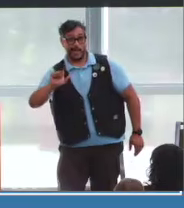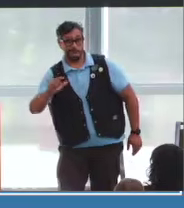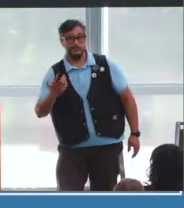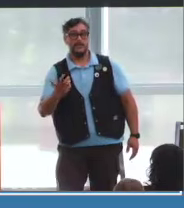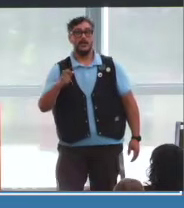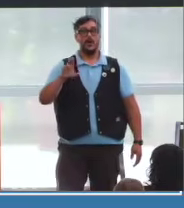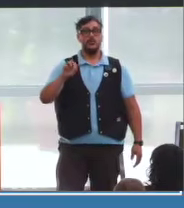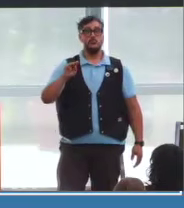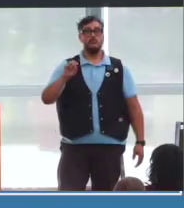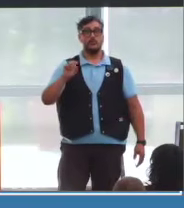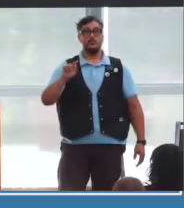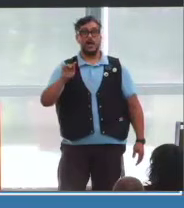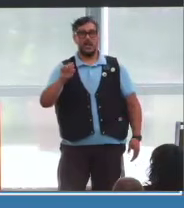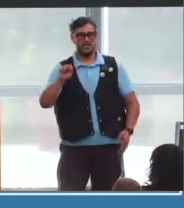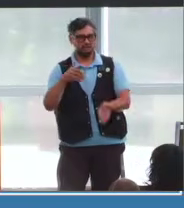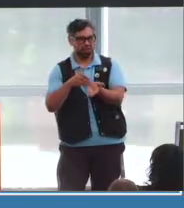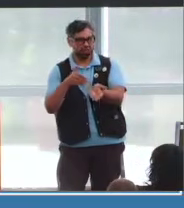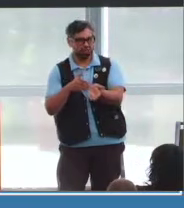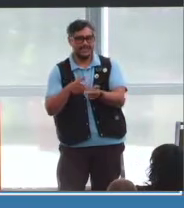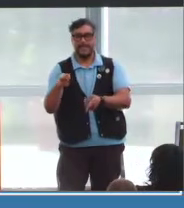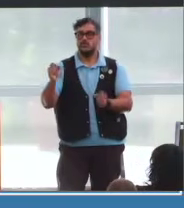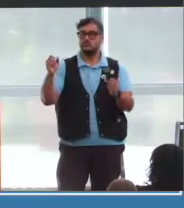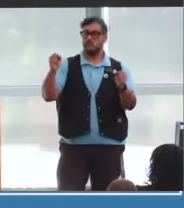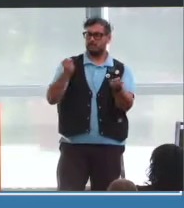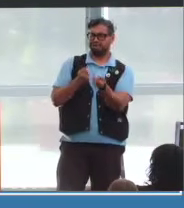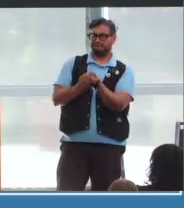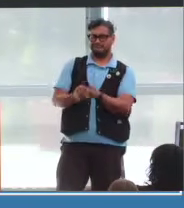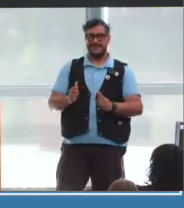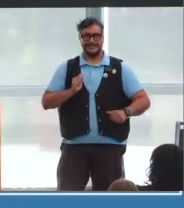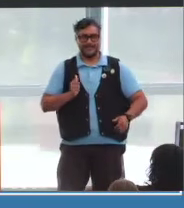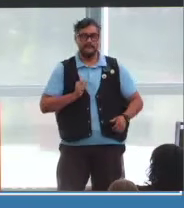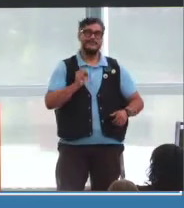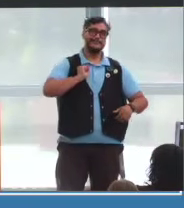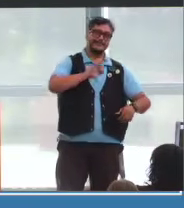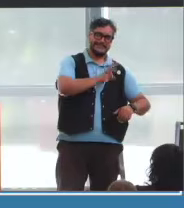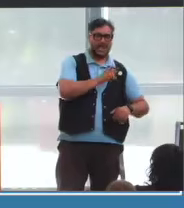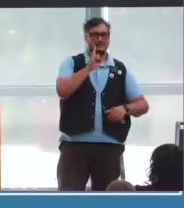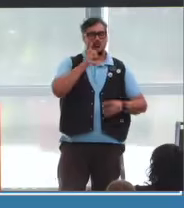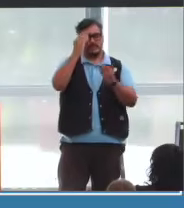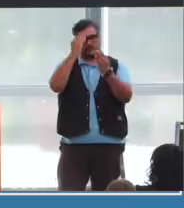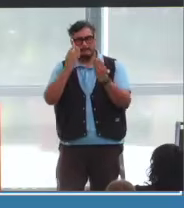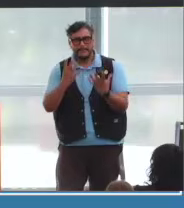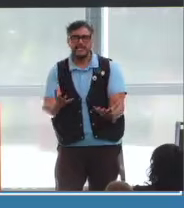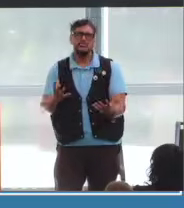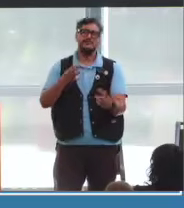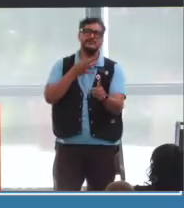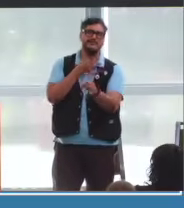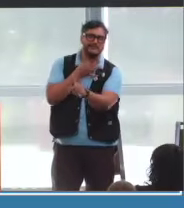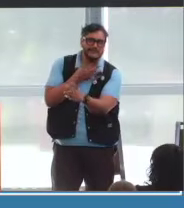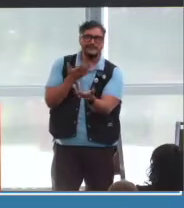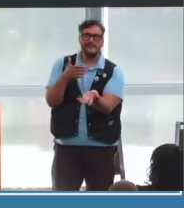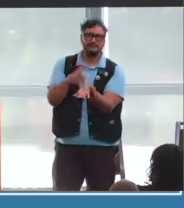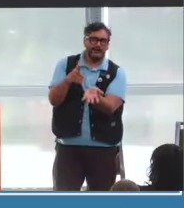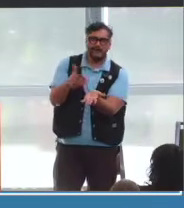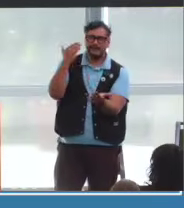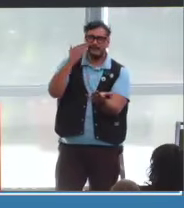rheumatologist, and an incredible asset to myself and to the staff for information and for doctors and